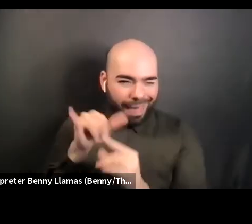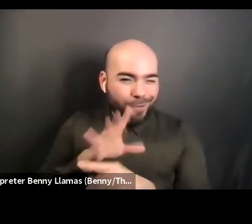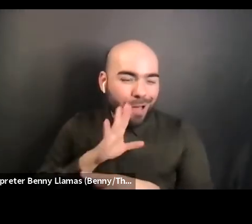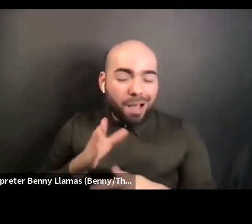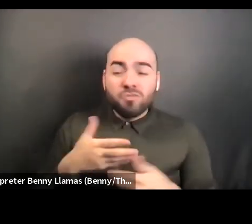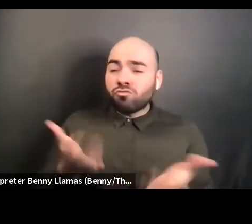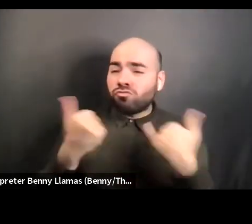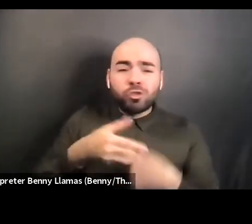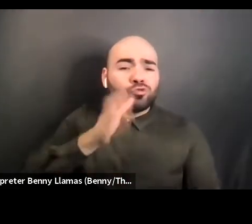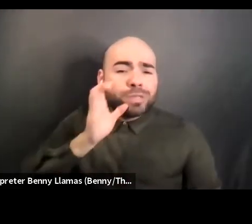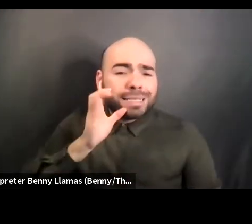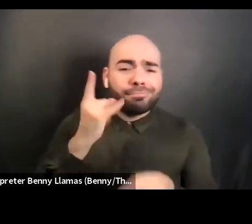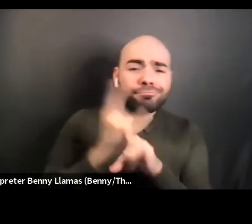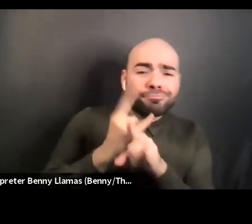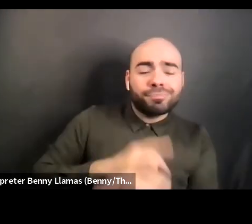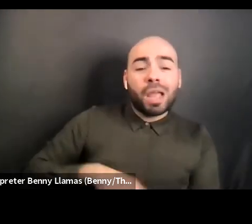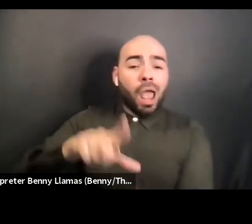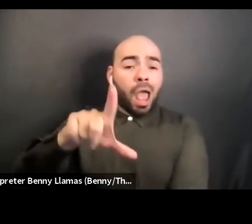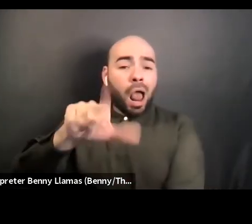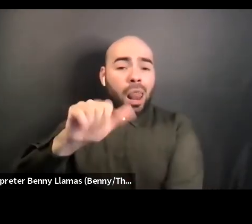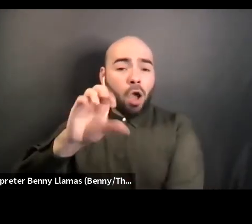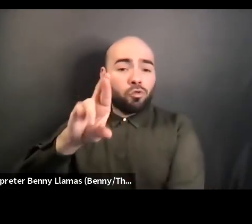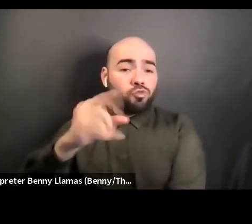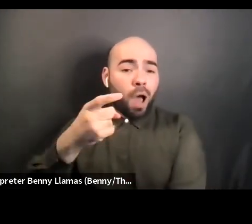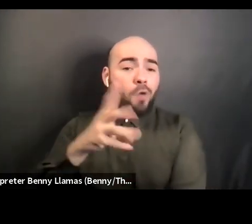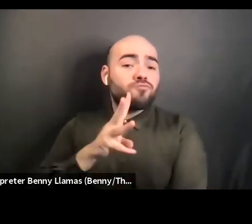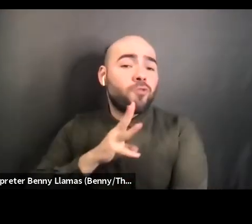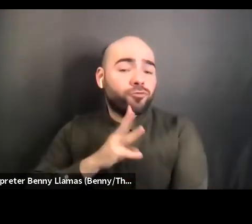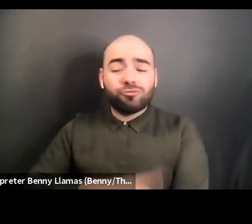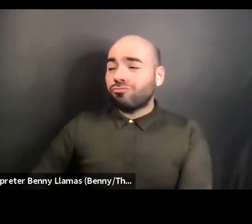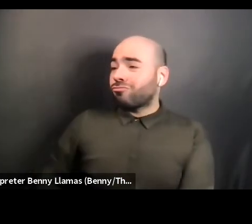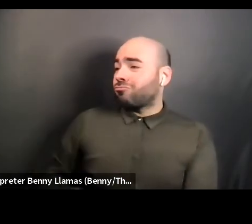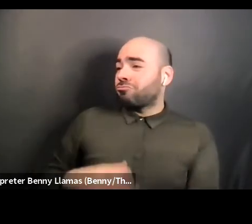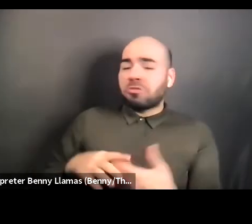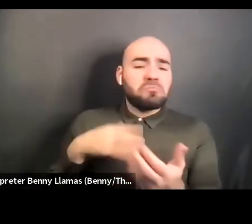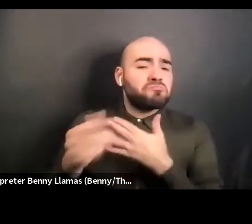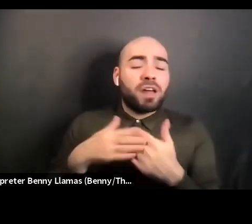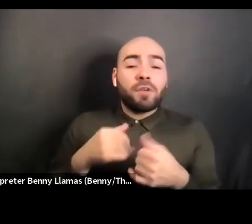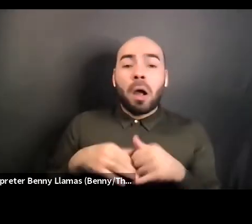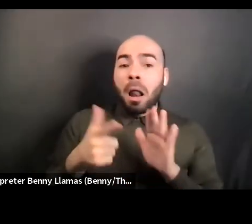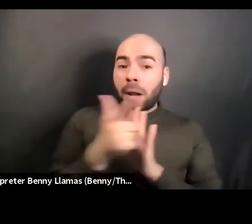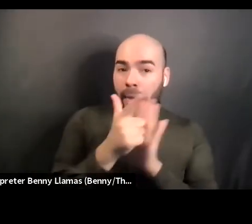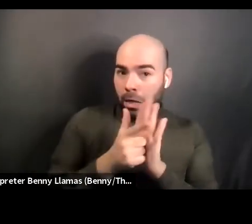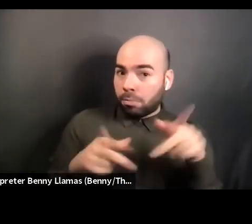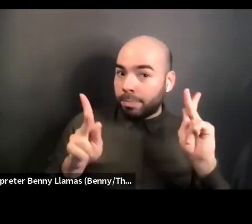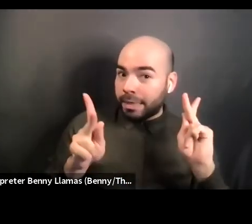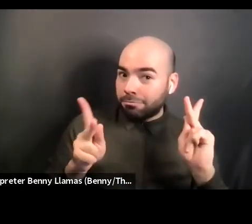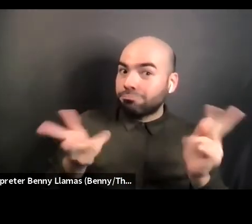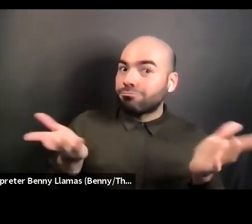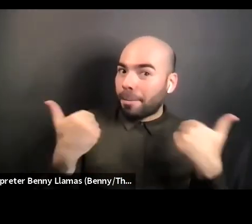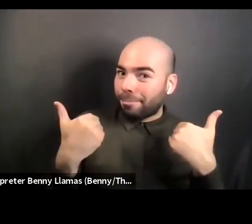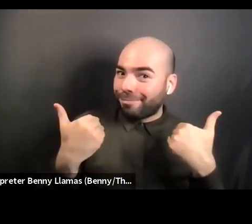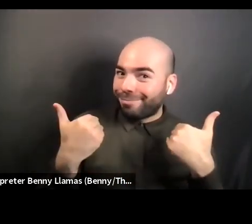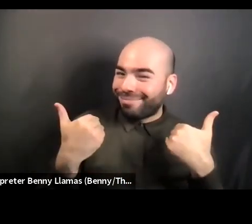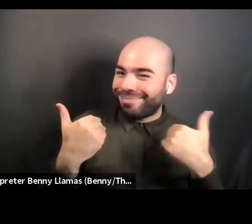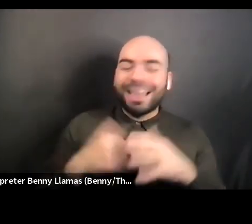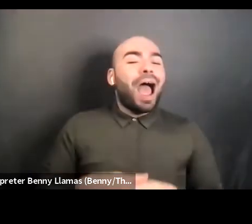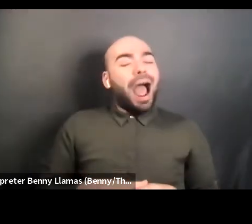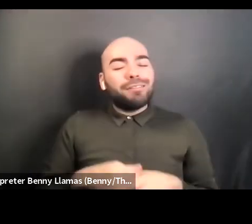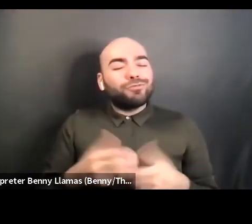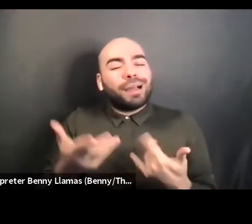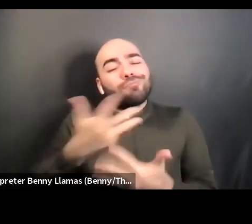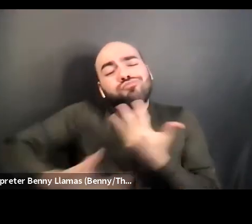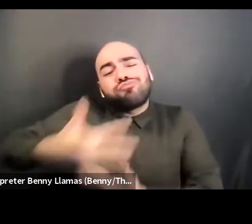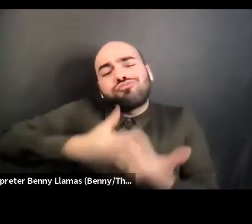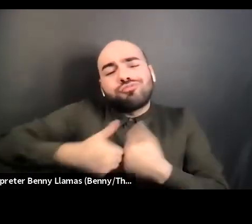Croix, grab your favorite legalized substance of choice, come hang out with us and make a new friend. And with that, thank you all so much